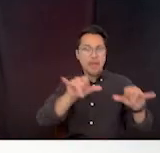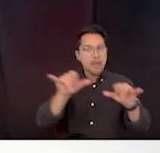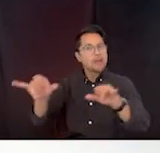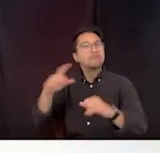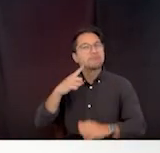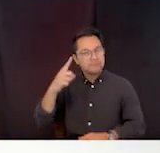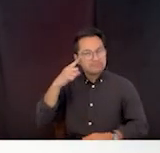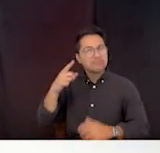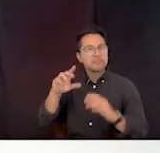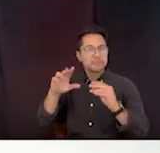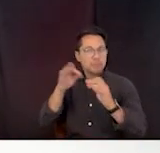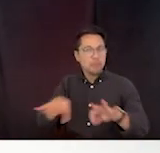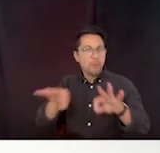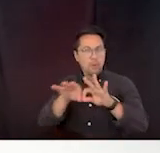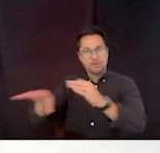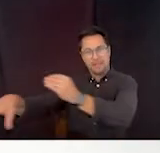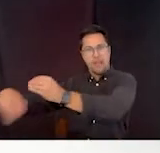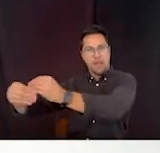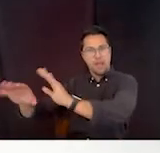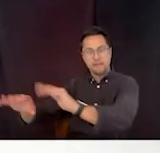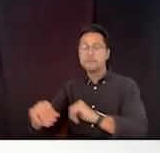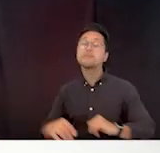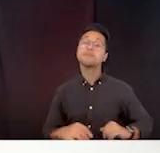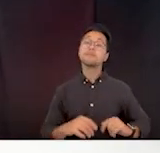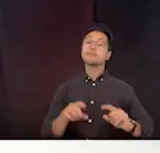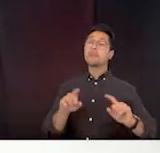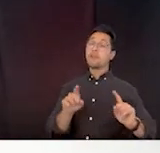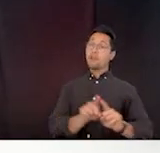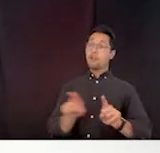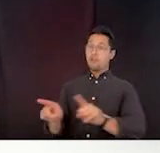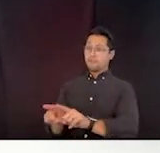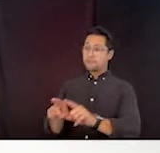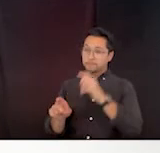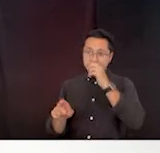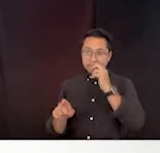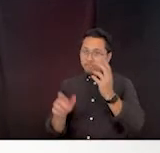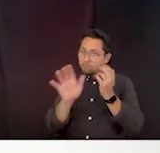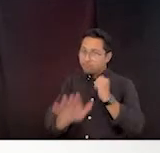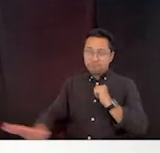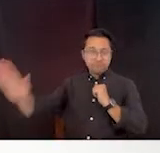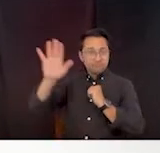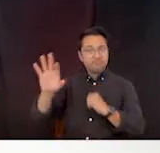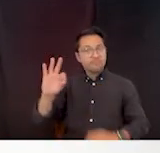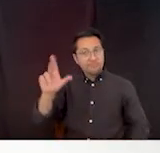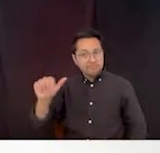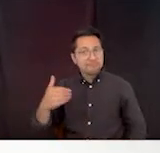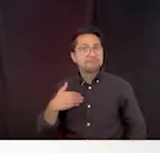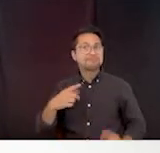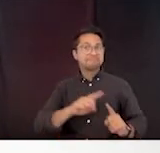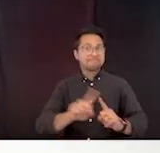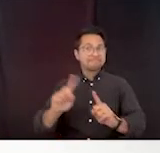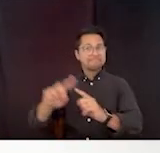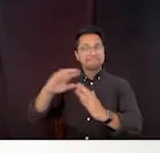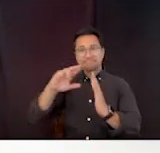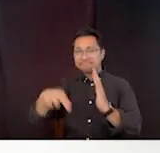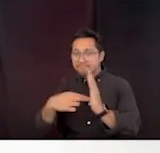point to kind of add on. And then all across the state of Florida, we have different rules, and even within the same county, it's